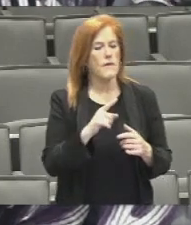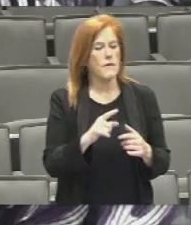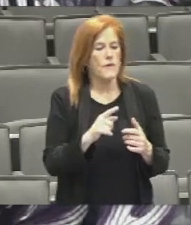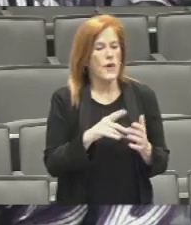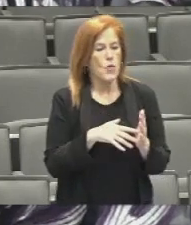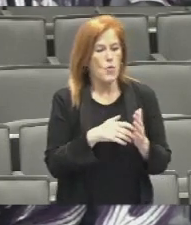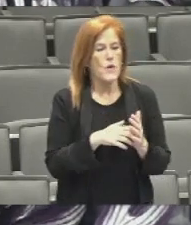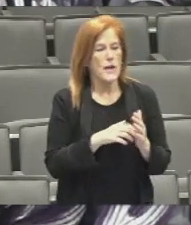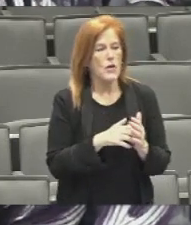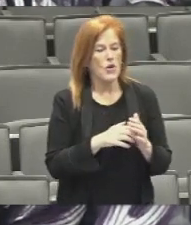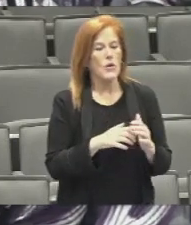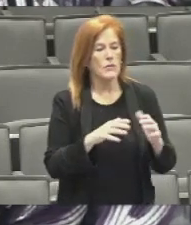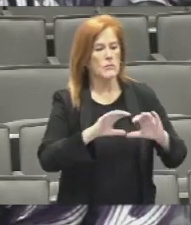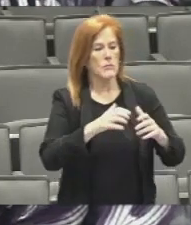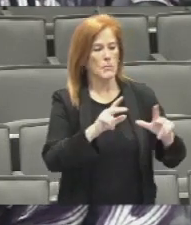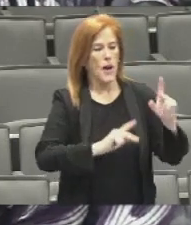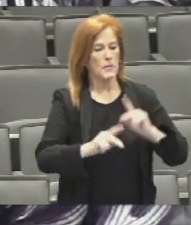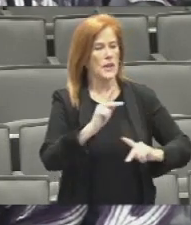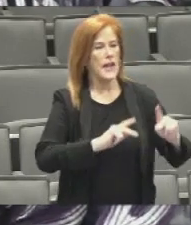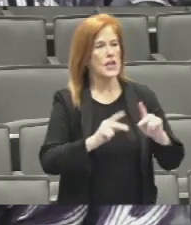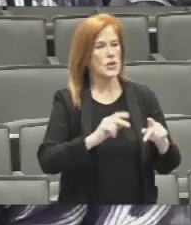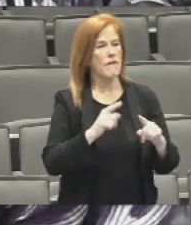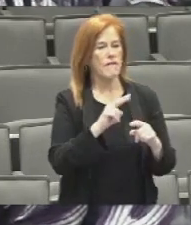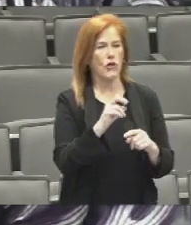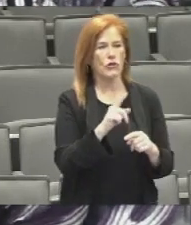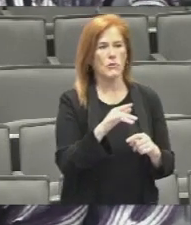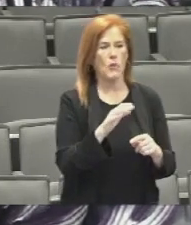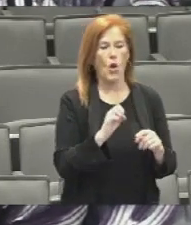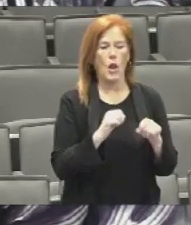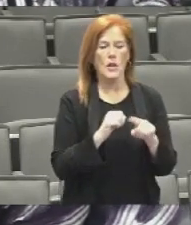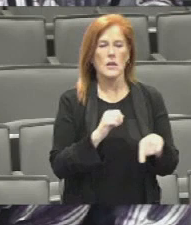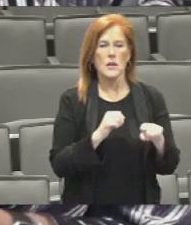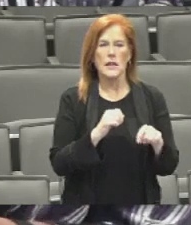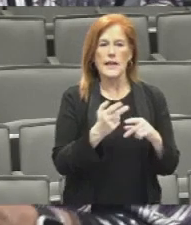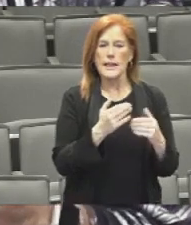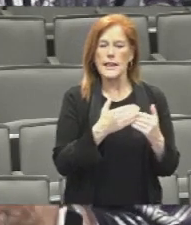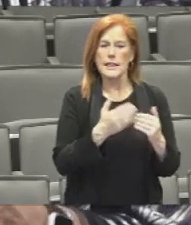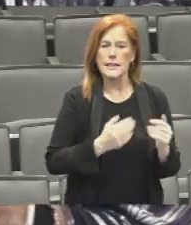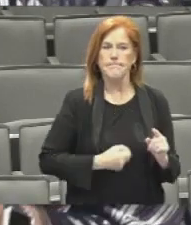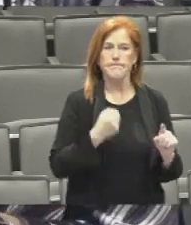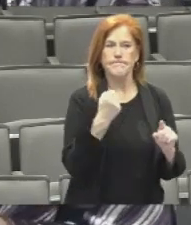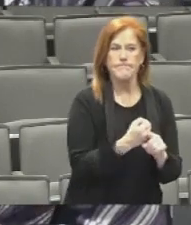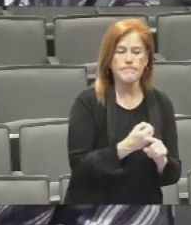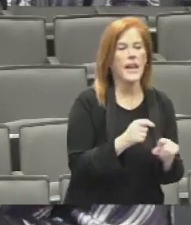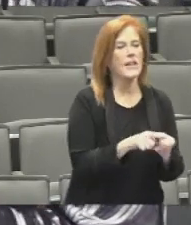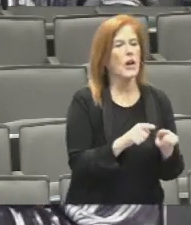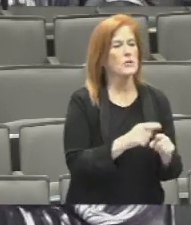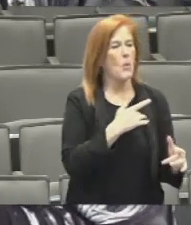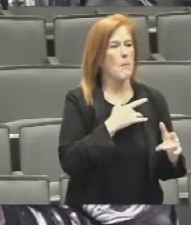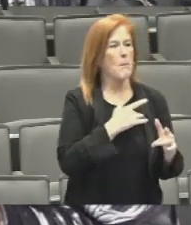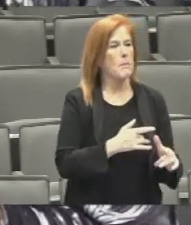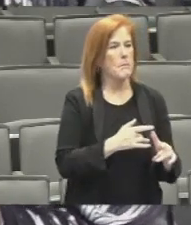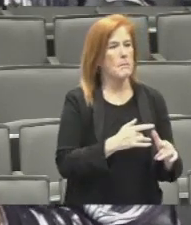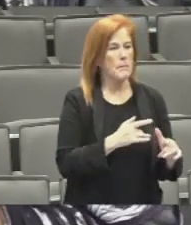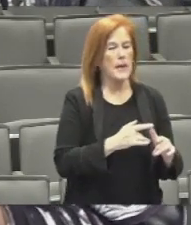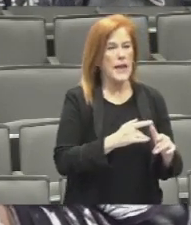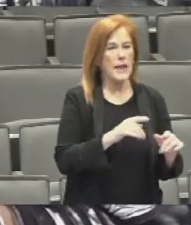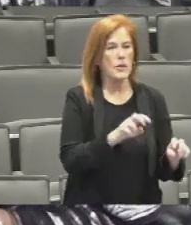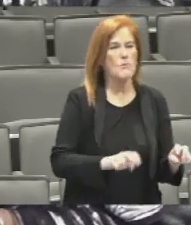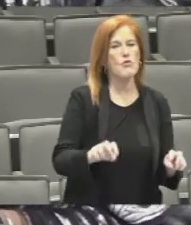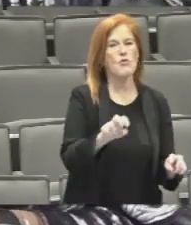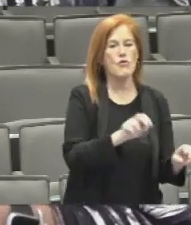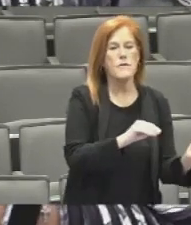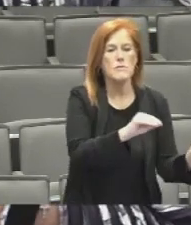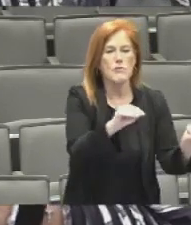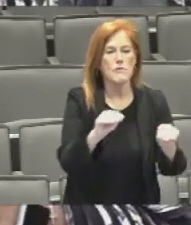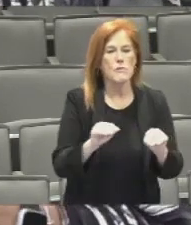you also have a population who moves a lot, and they needed to be able to isolate and quarantine